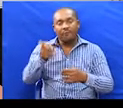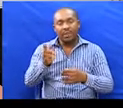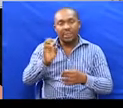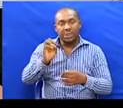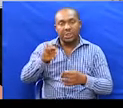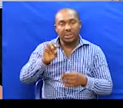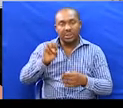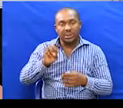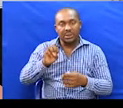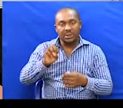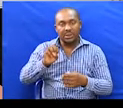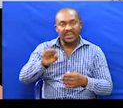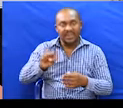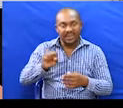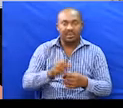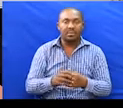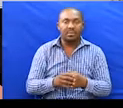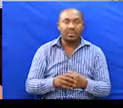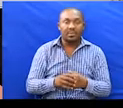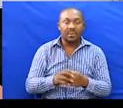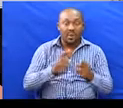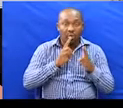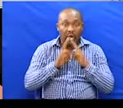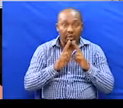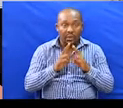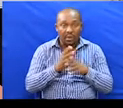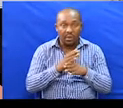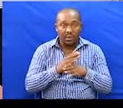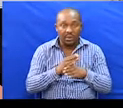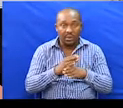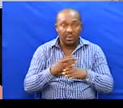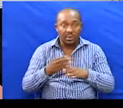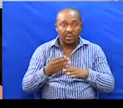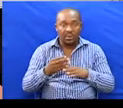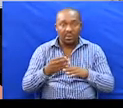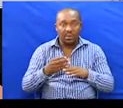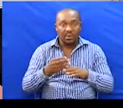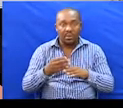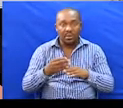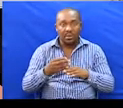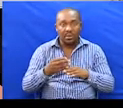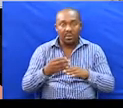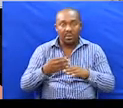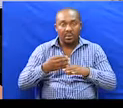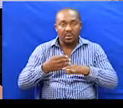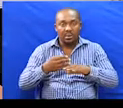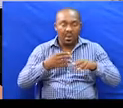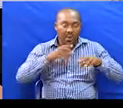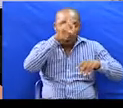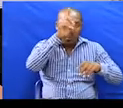talking about the causes of genetics, why we differ our parents, and why we